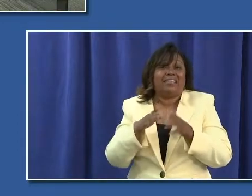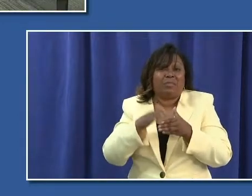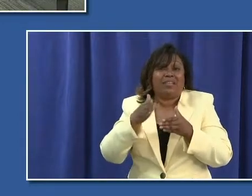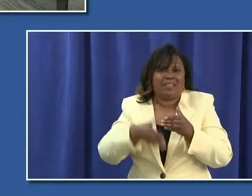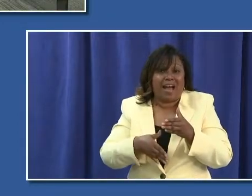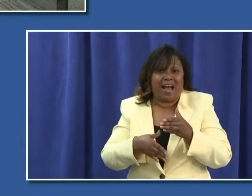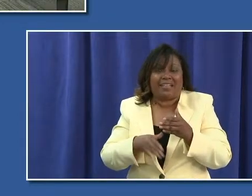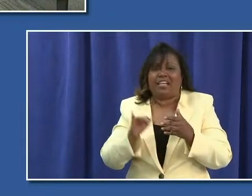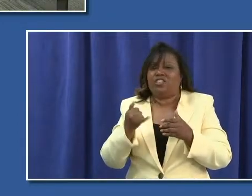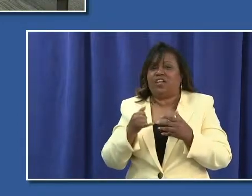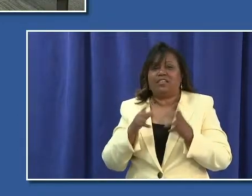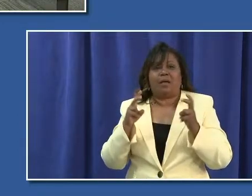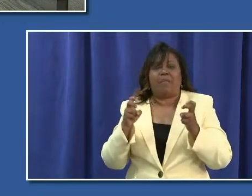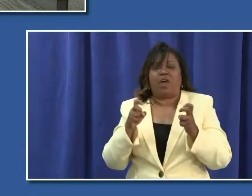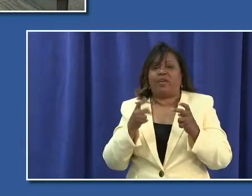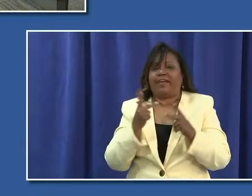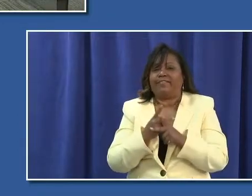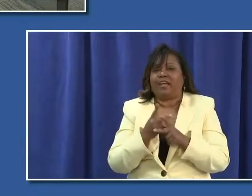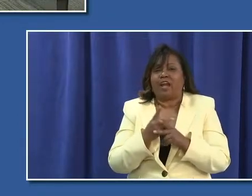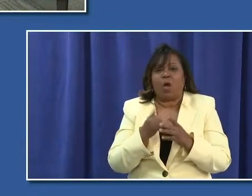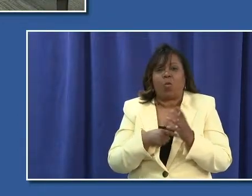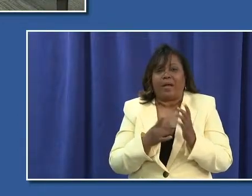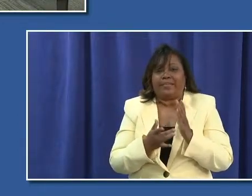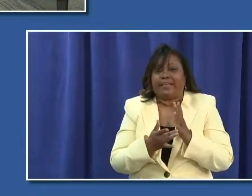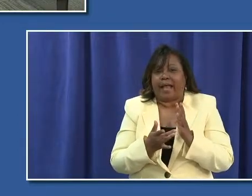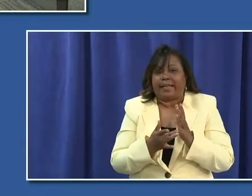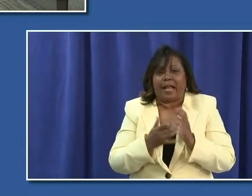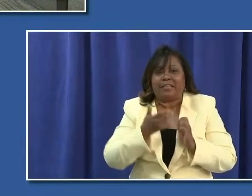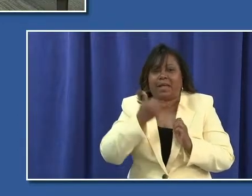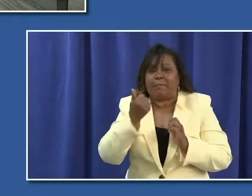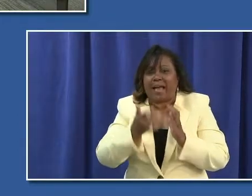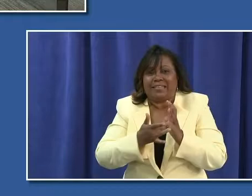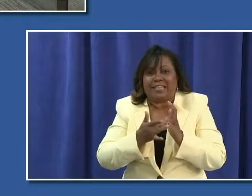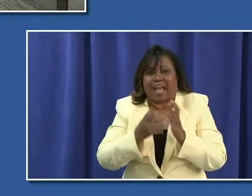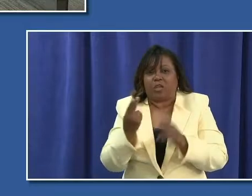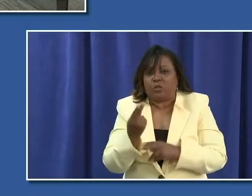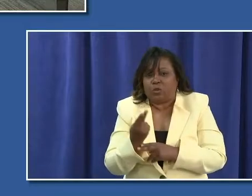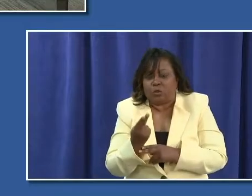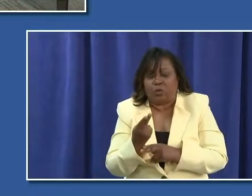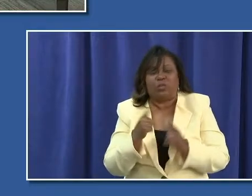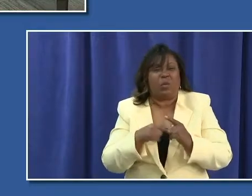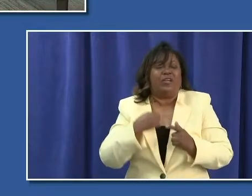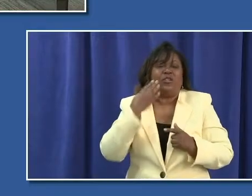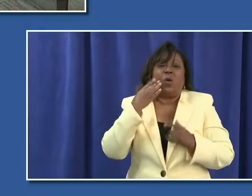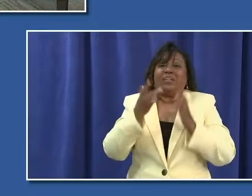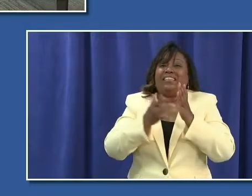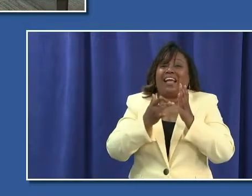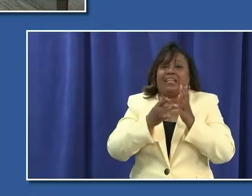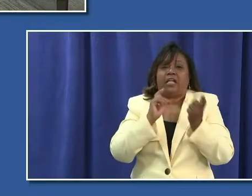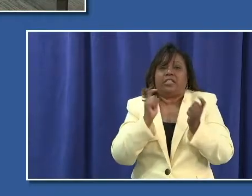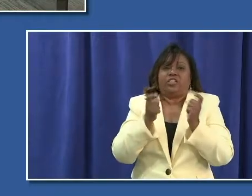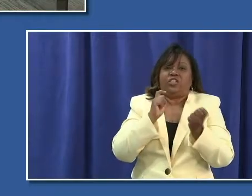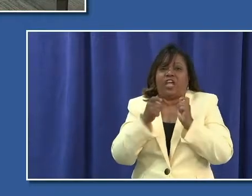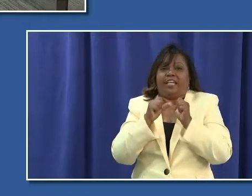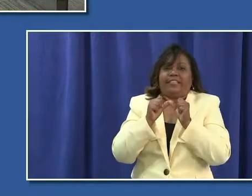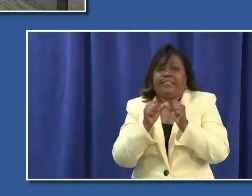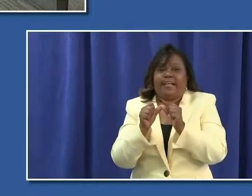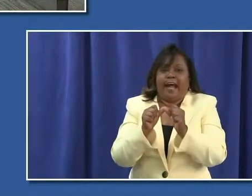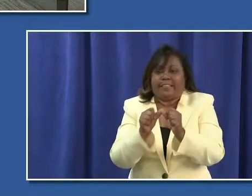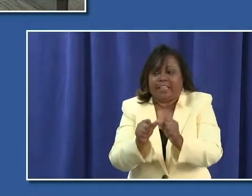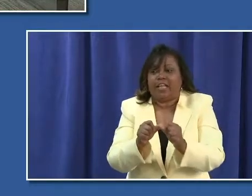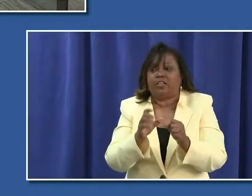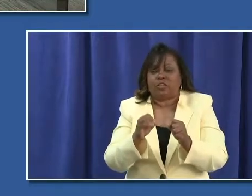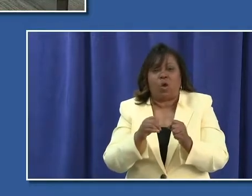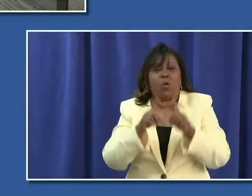done. It's just a matter of figuring out what technology is the best technology to use, because we know that technology is changing constantly. Right.